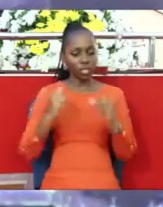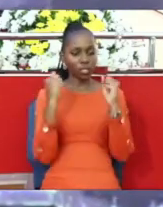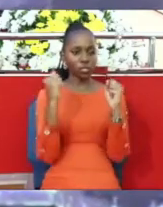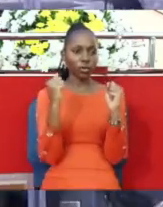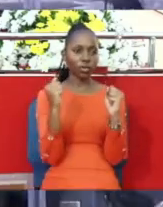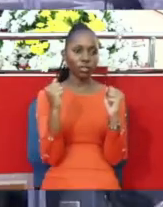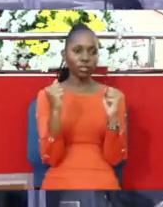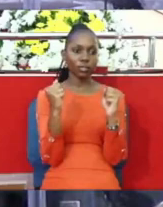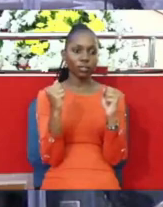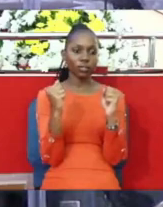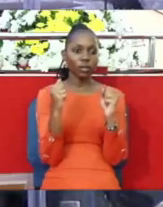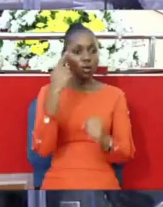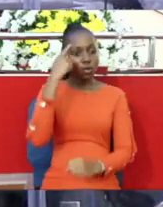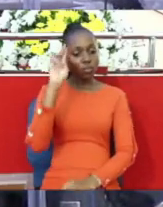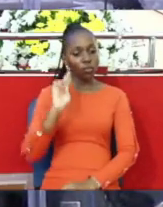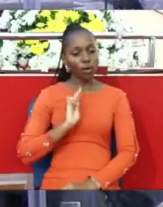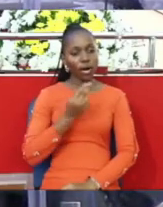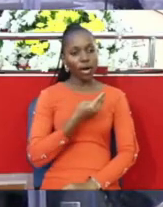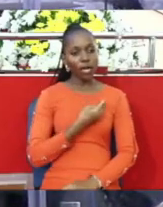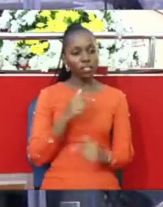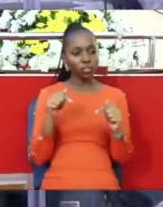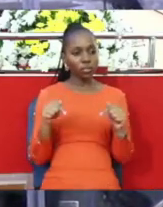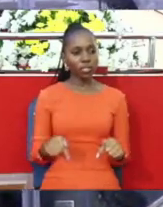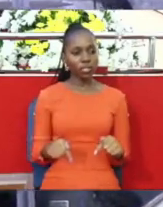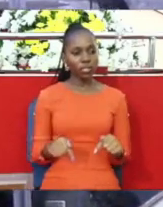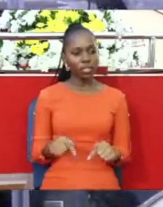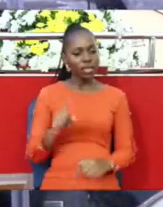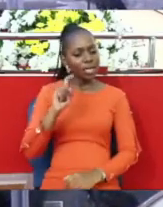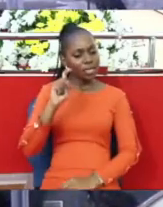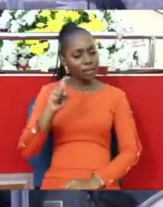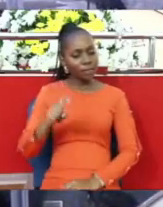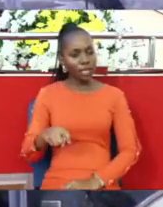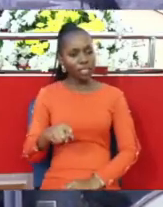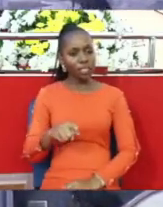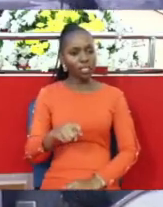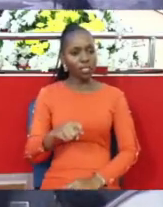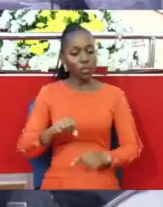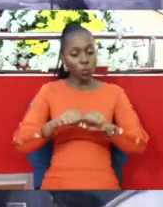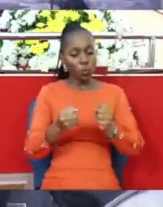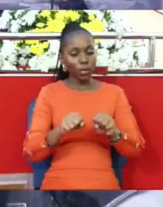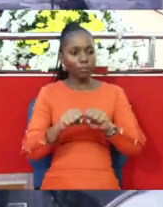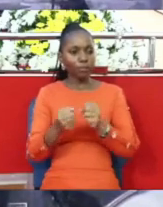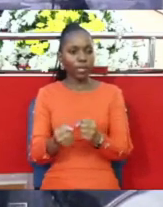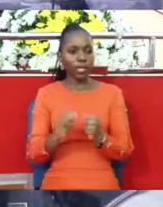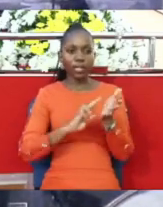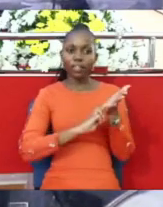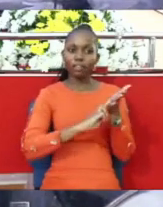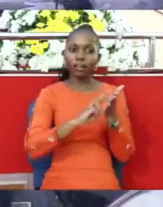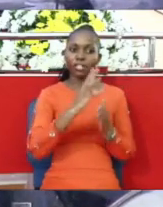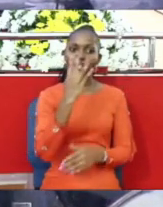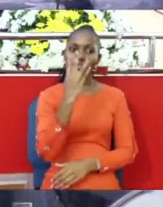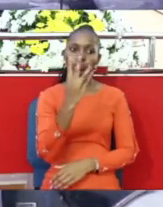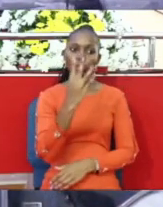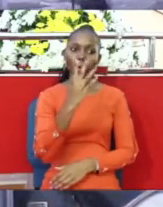la Bwana ni ngome imara. Na kwetu sasa. We have to break that verse into four parts. Itahitaji tuvunje